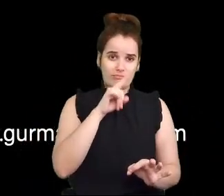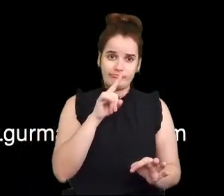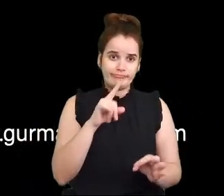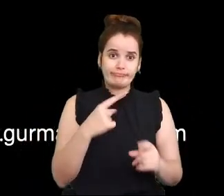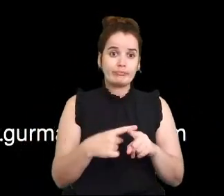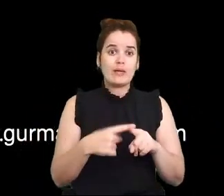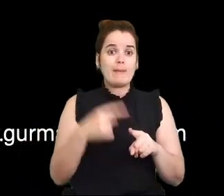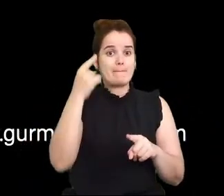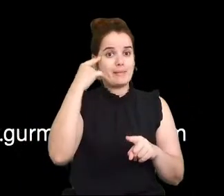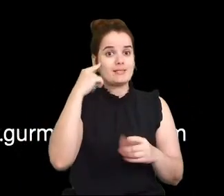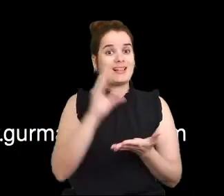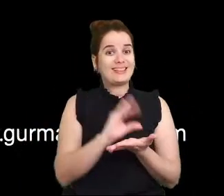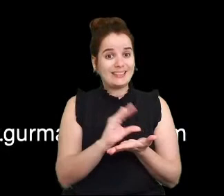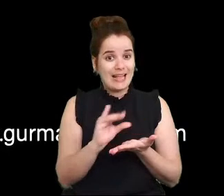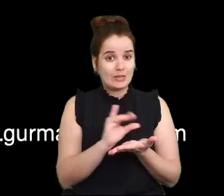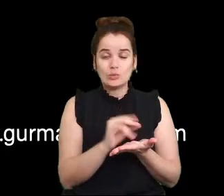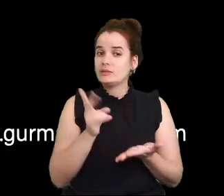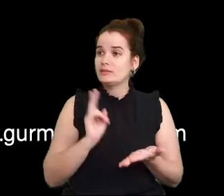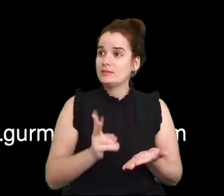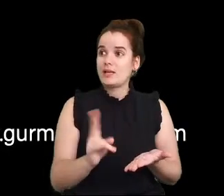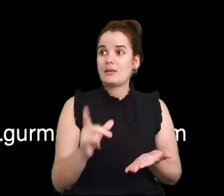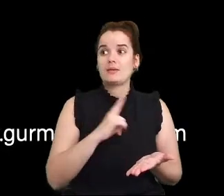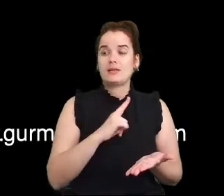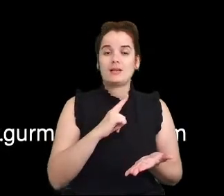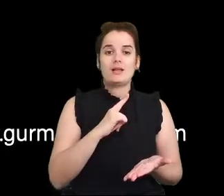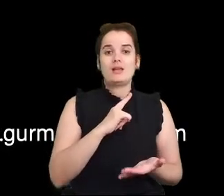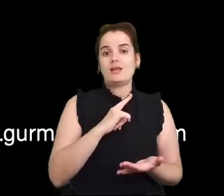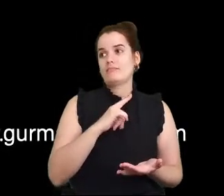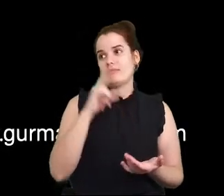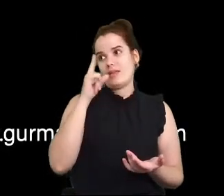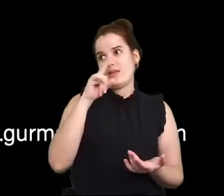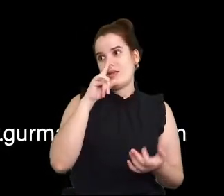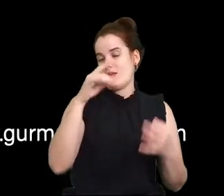to communicate that uncertainty to our readers.